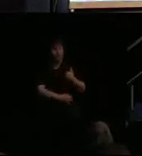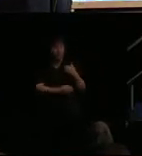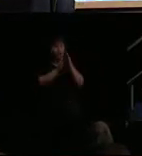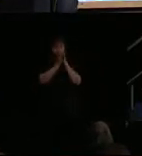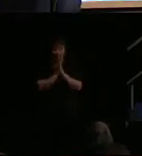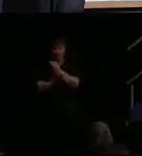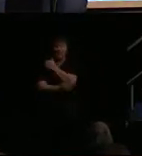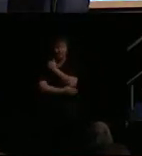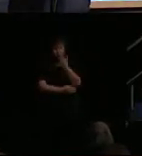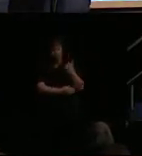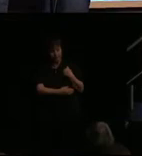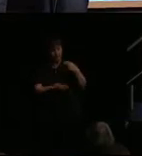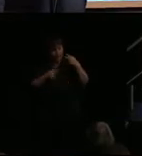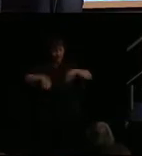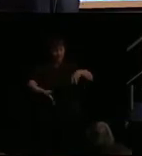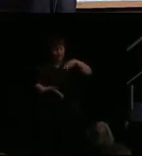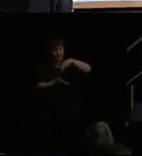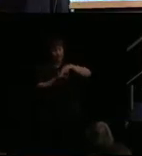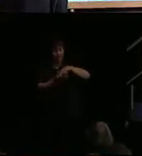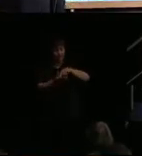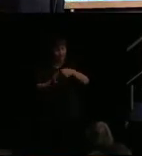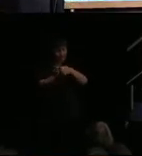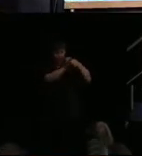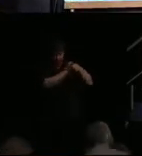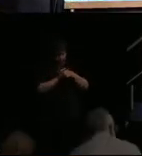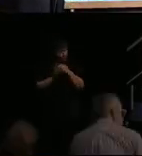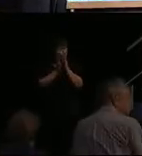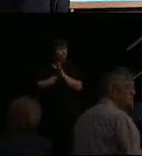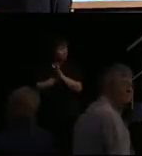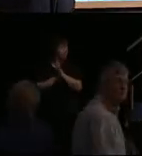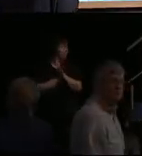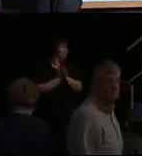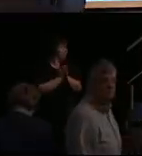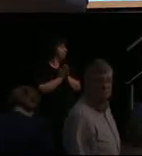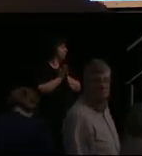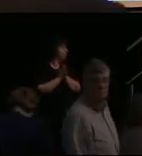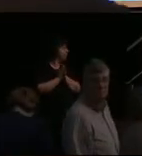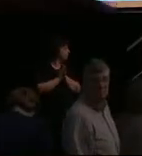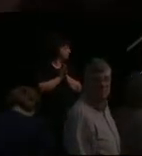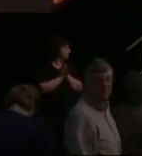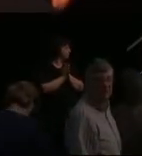pray this morning. Let's all stand together as we pray.